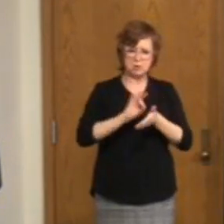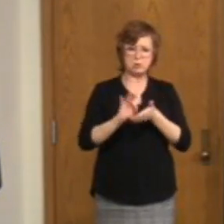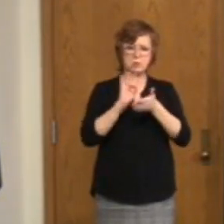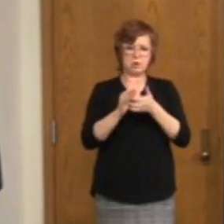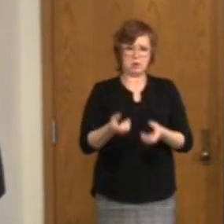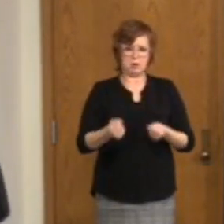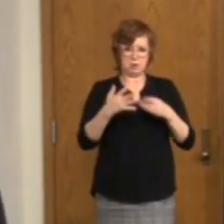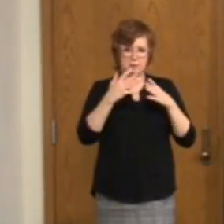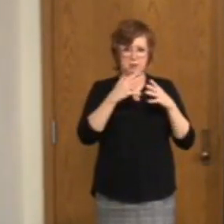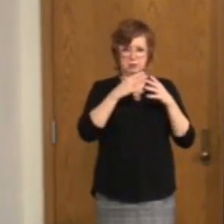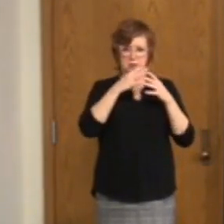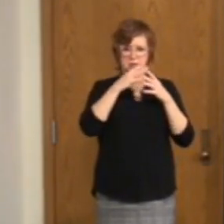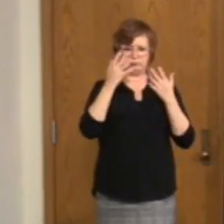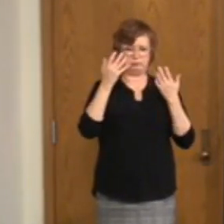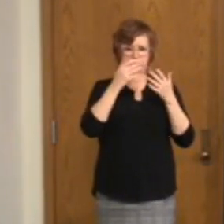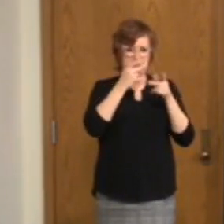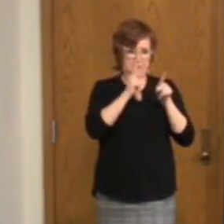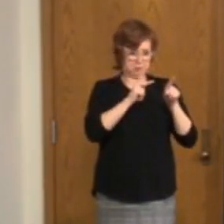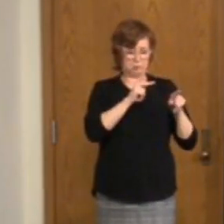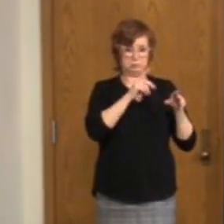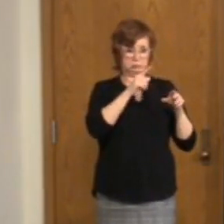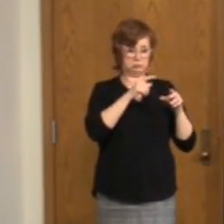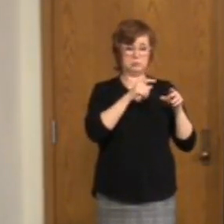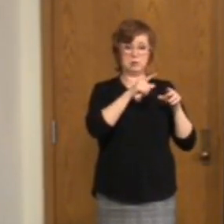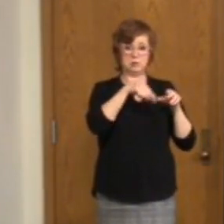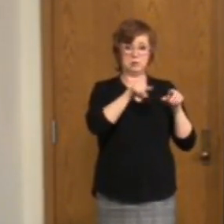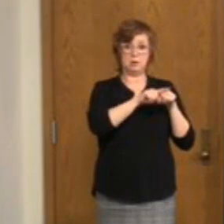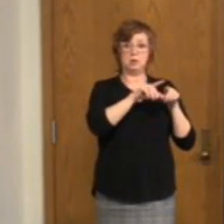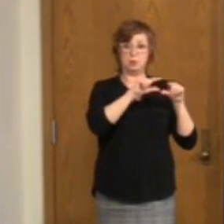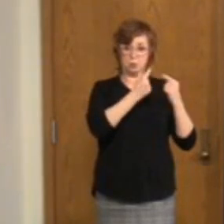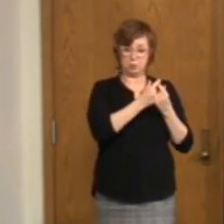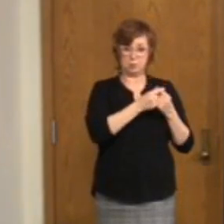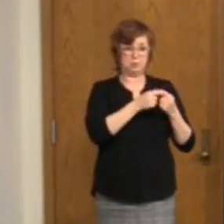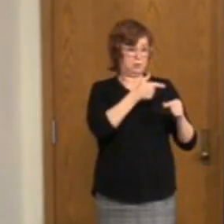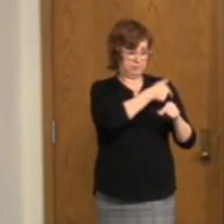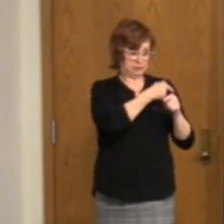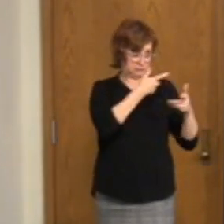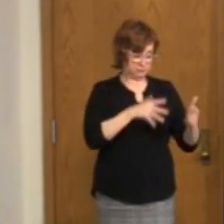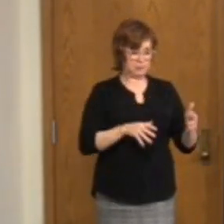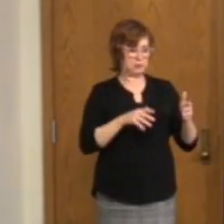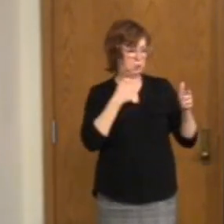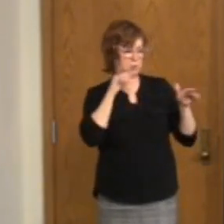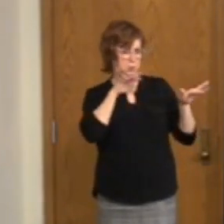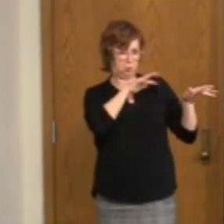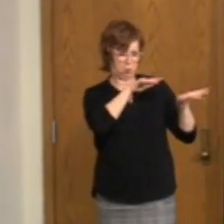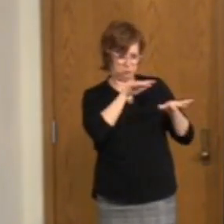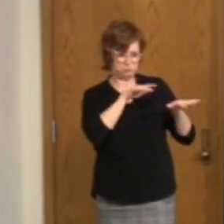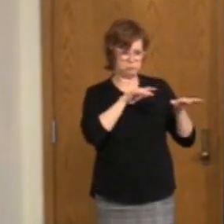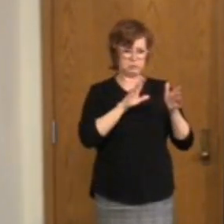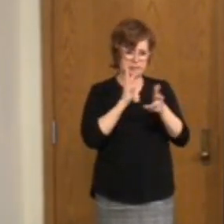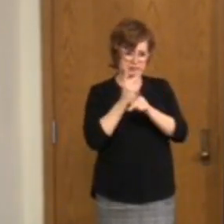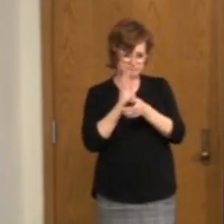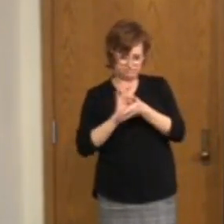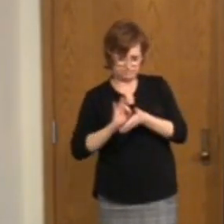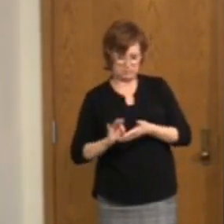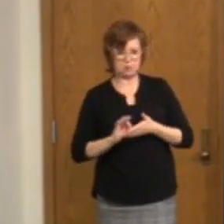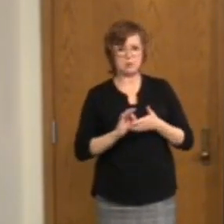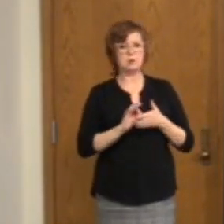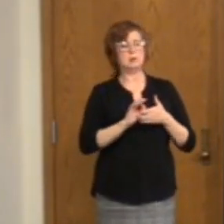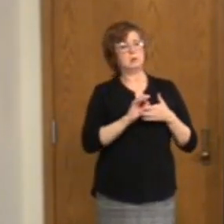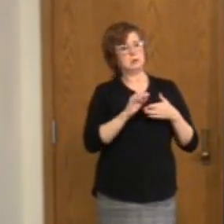vulnerable as our vaccination program moves forward, especially in terms of outbreaks in long-term care homes and personal care